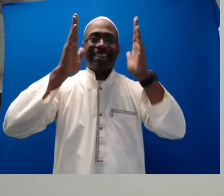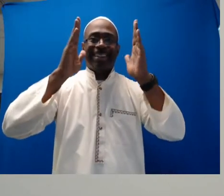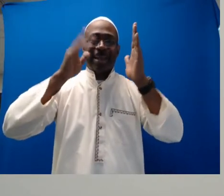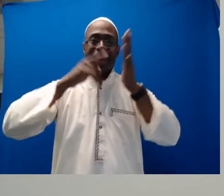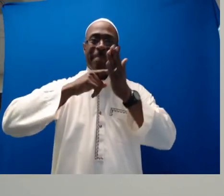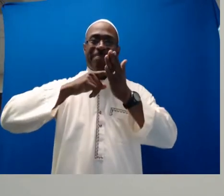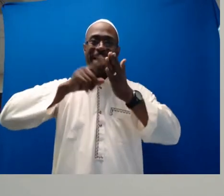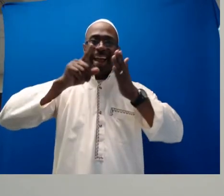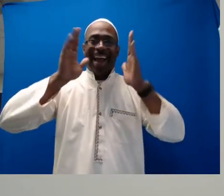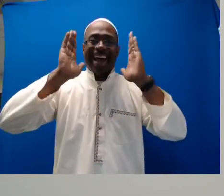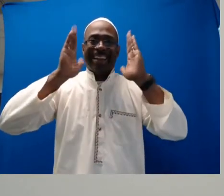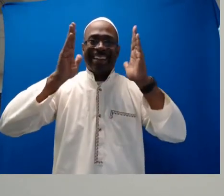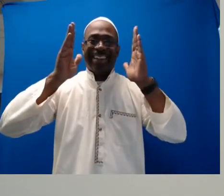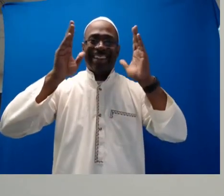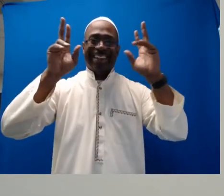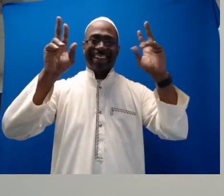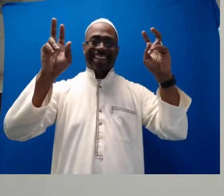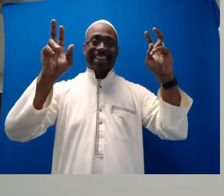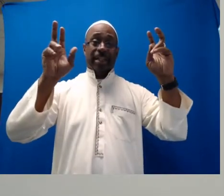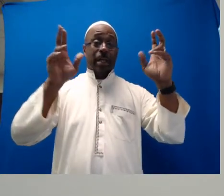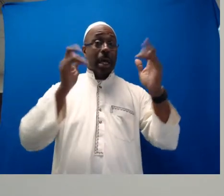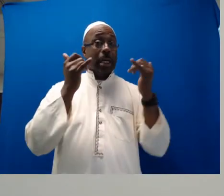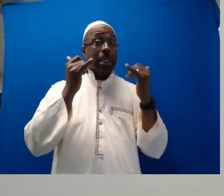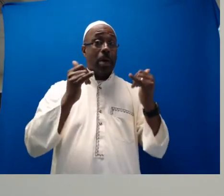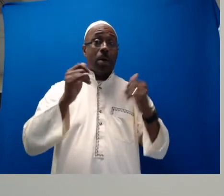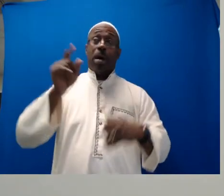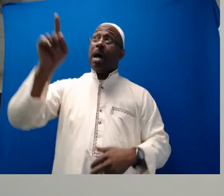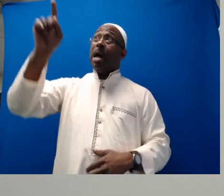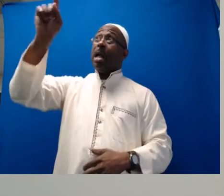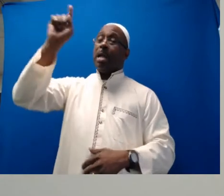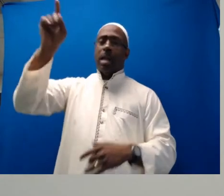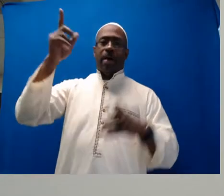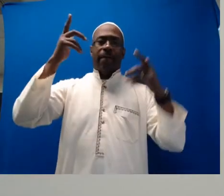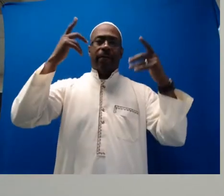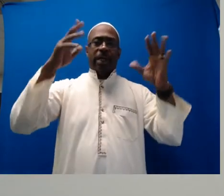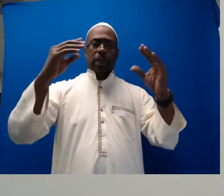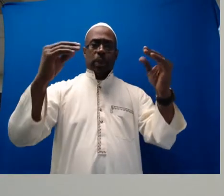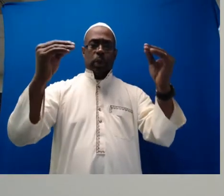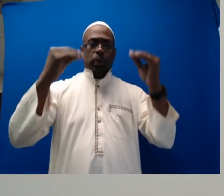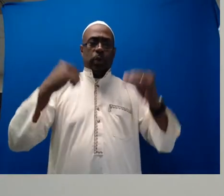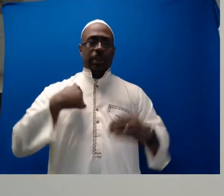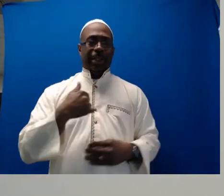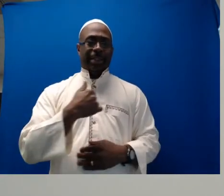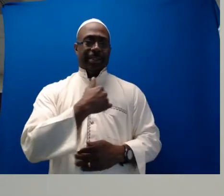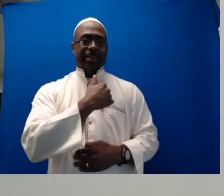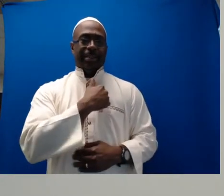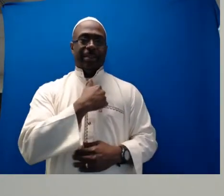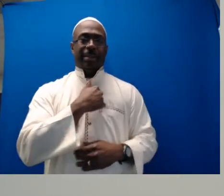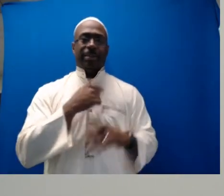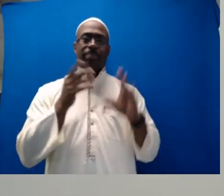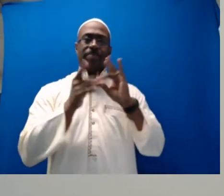And the Prophet sallallahu alayhi wa sallam taught us in this beautiful hadith that's in Al-Bukhari and Muslim,